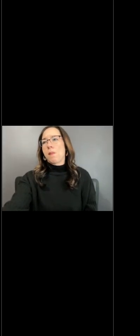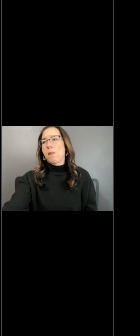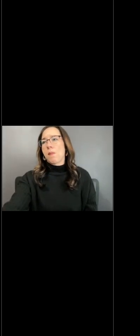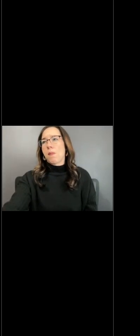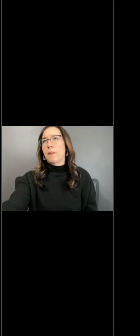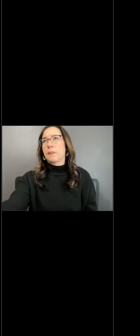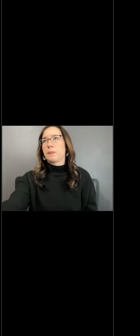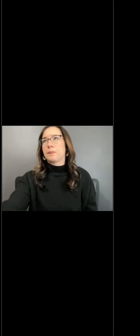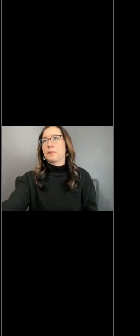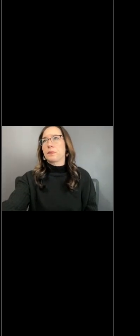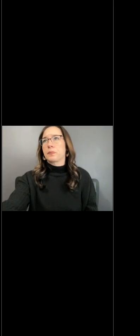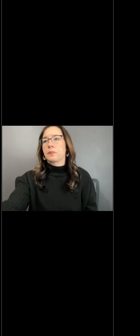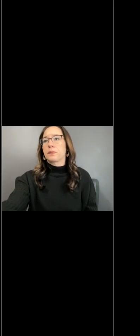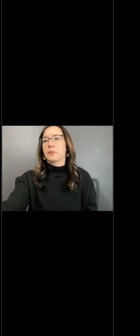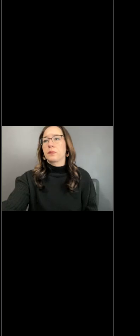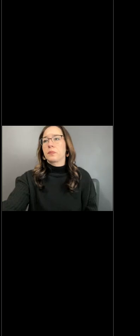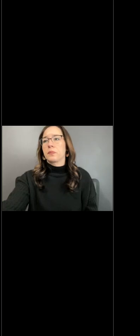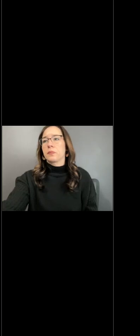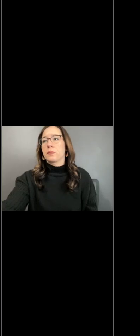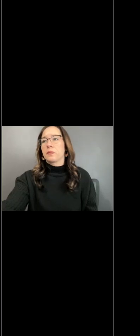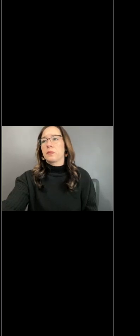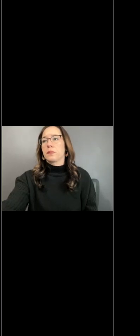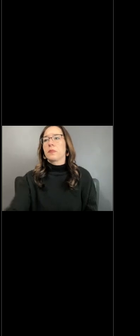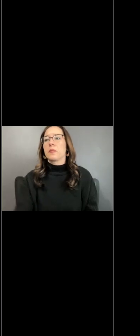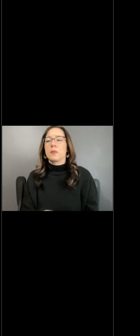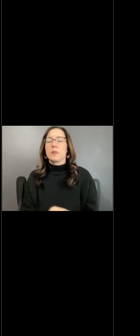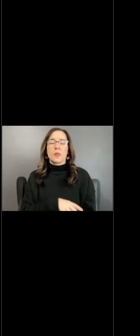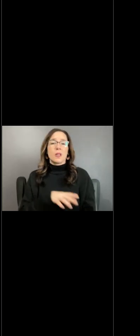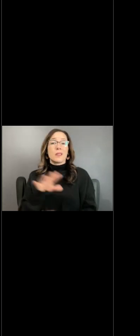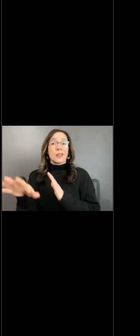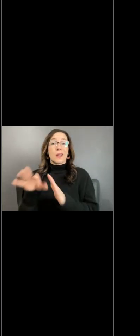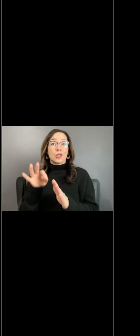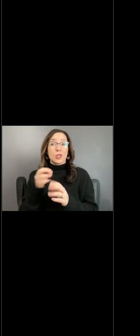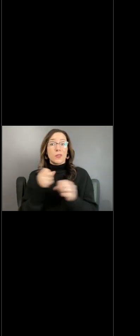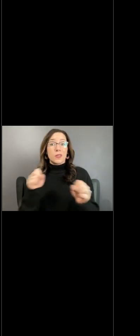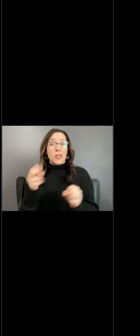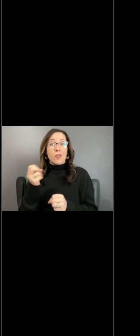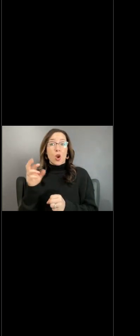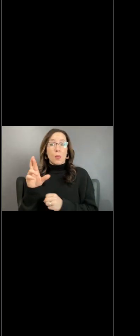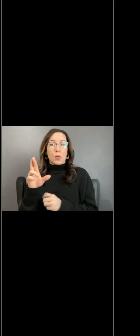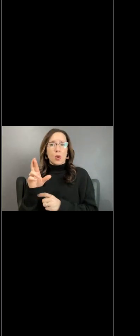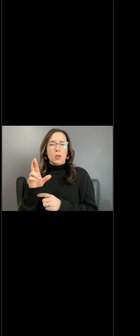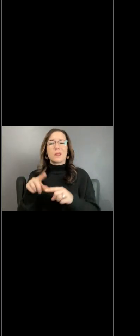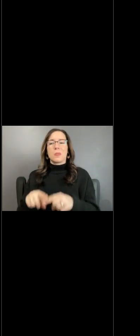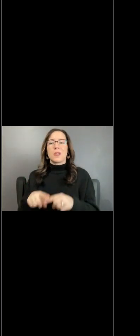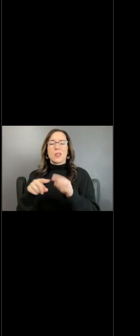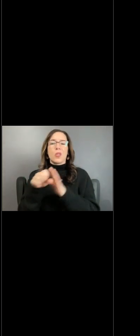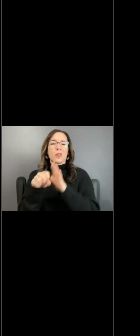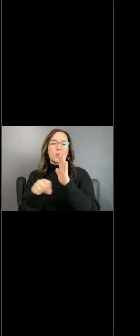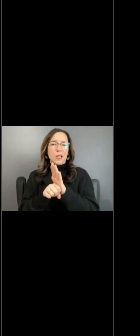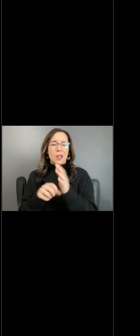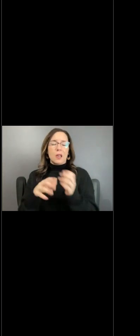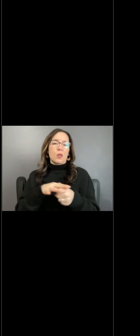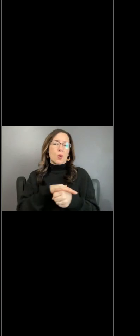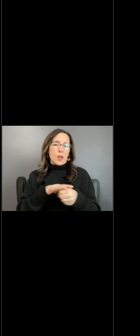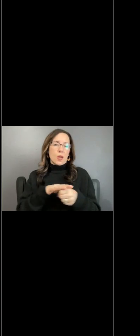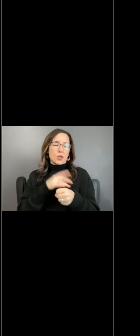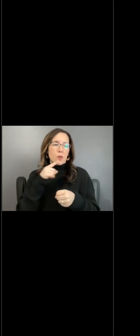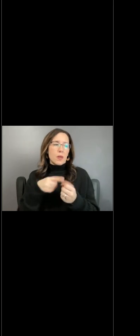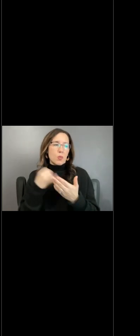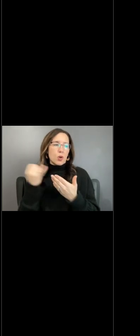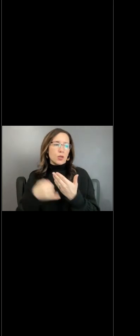The selection of a safe harbor may depend upon the state and locality of a project.